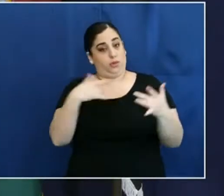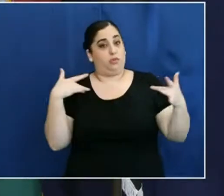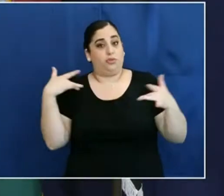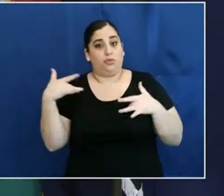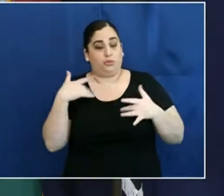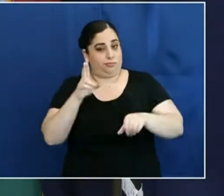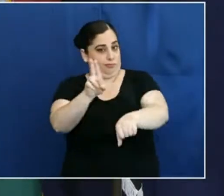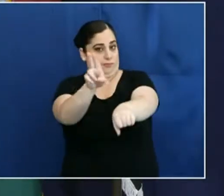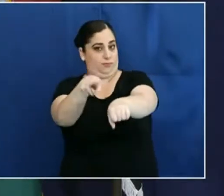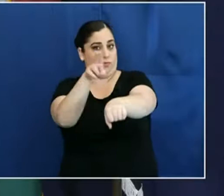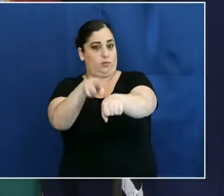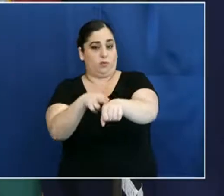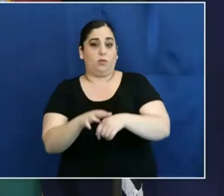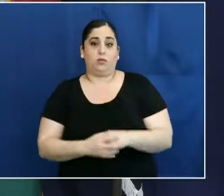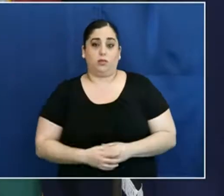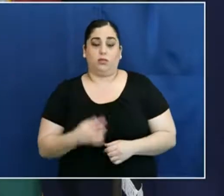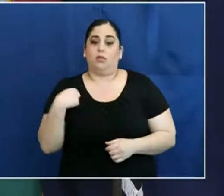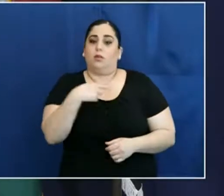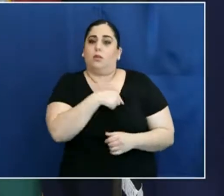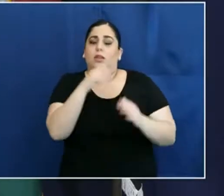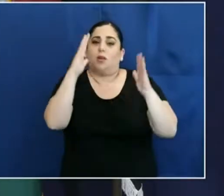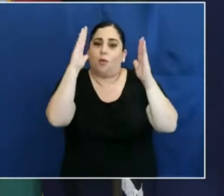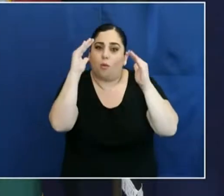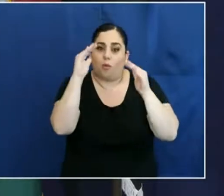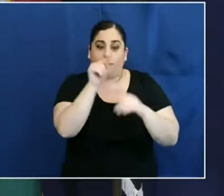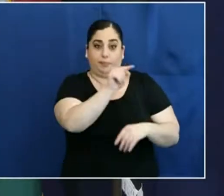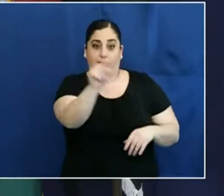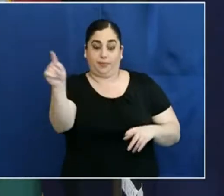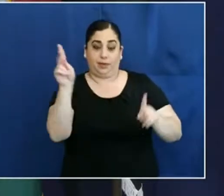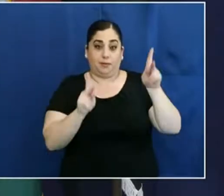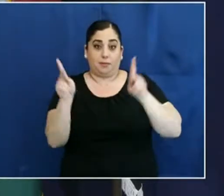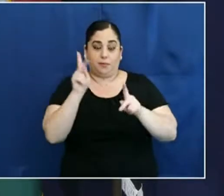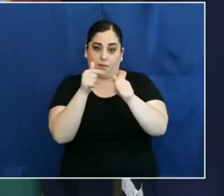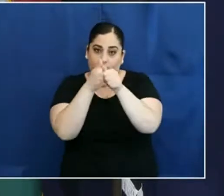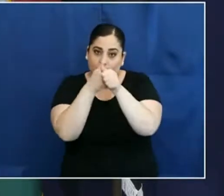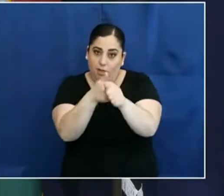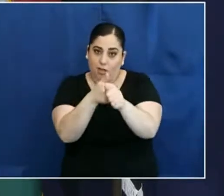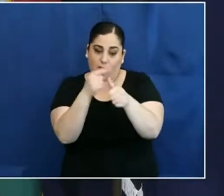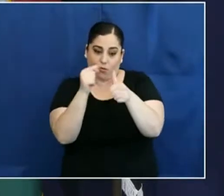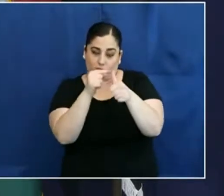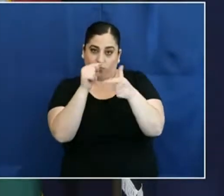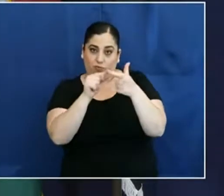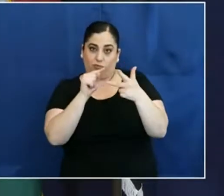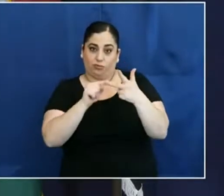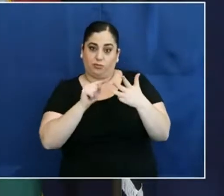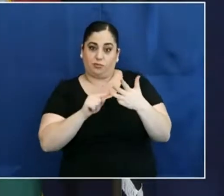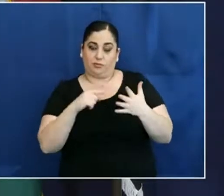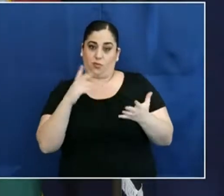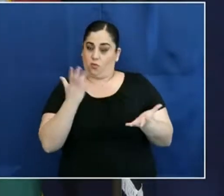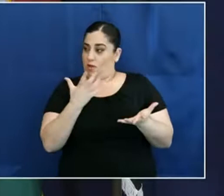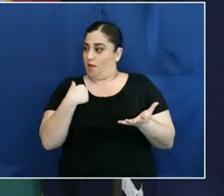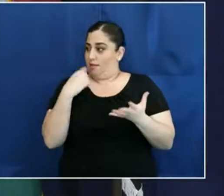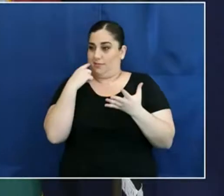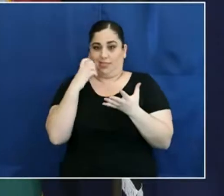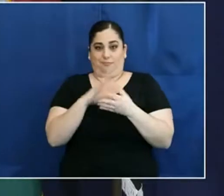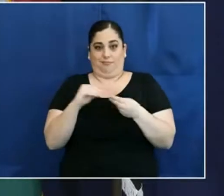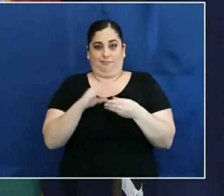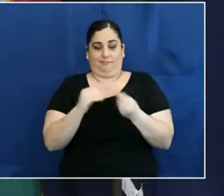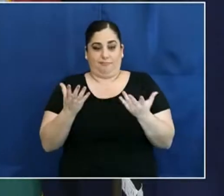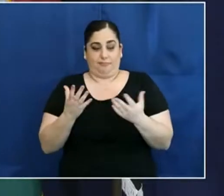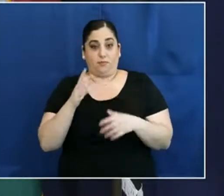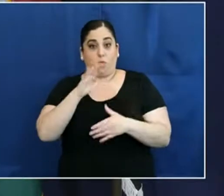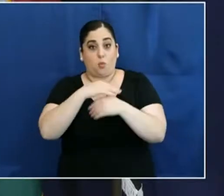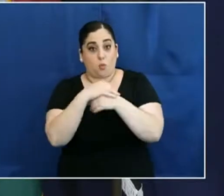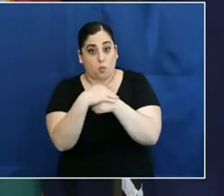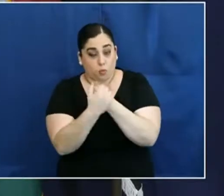people, again, will follow the best practice measures again, washing your hands, watching your distance,